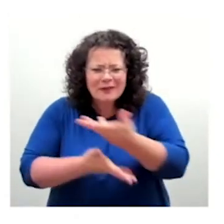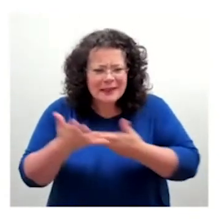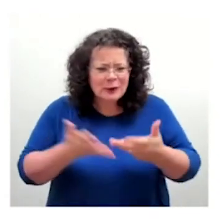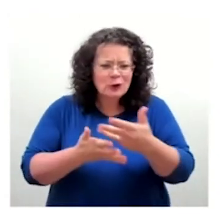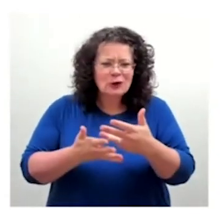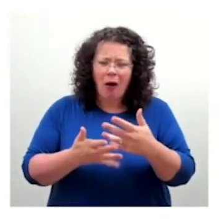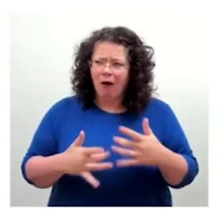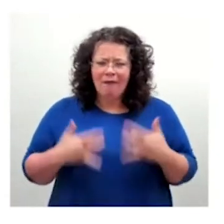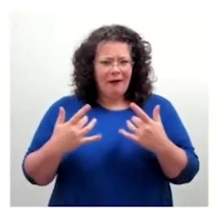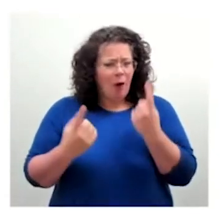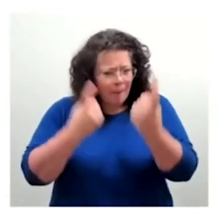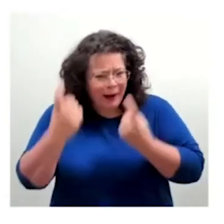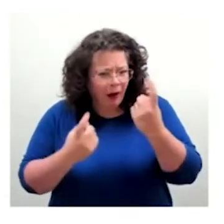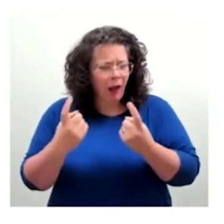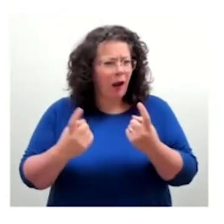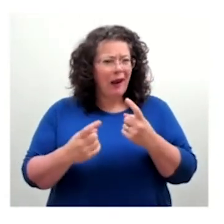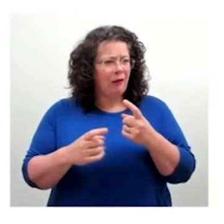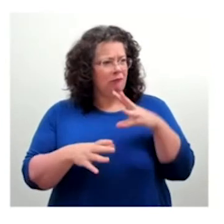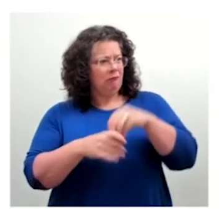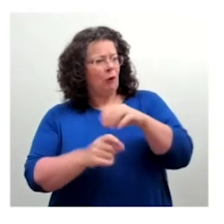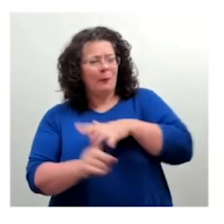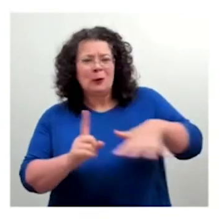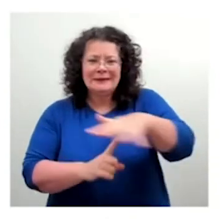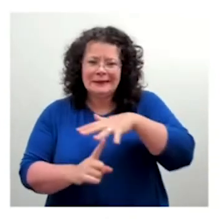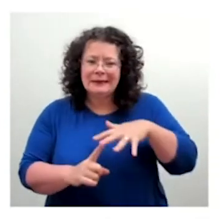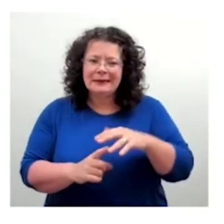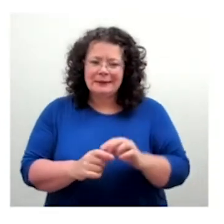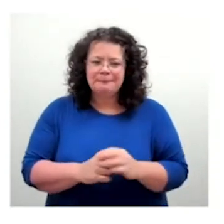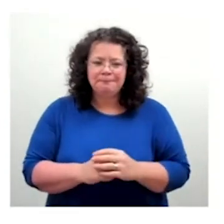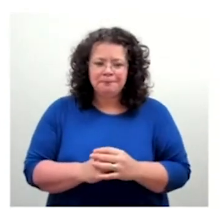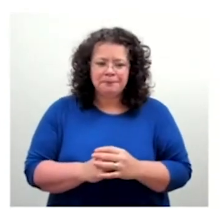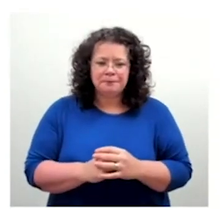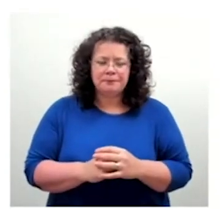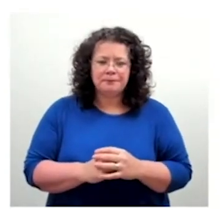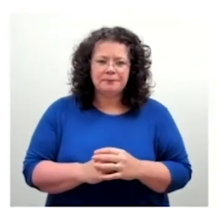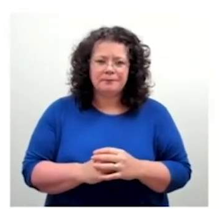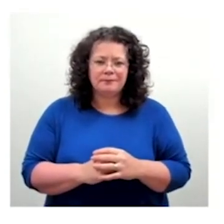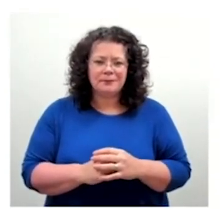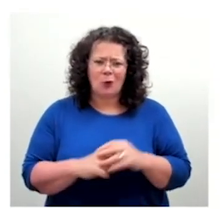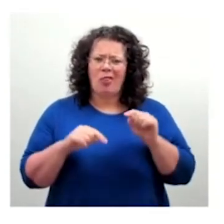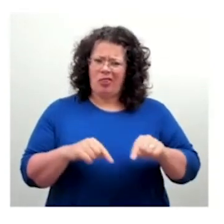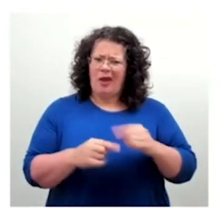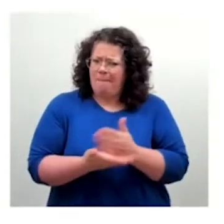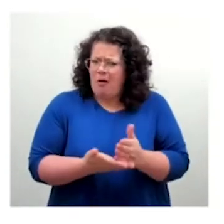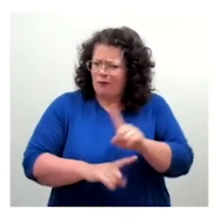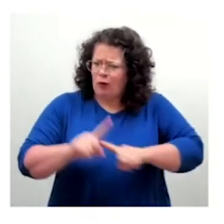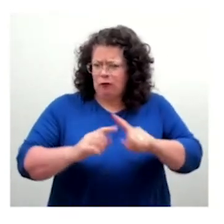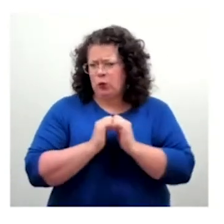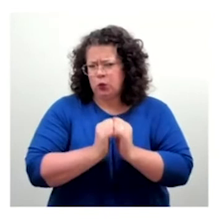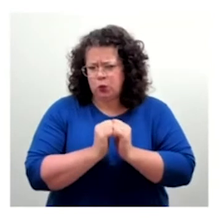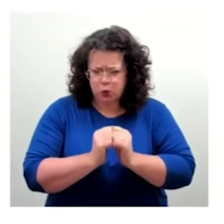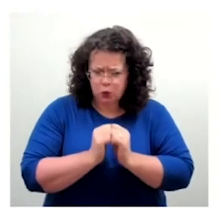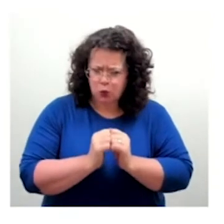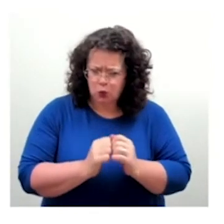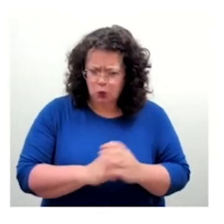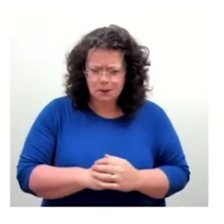just to see people talking along, because sometimes when you're delivering something you think, how is it landing with an audience? Is everyone agreeing with me? Is this something